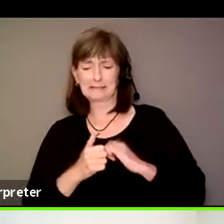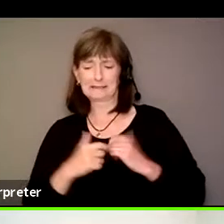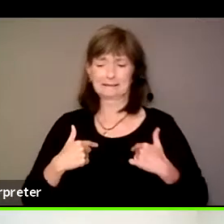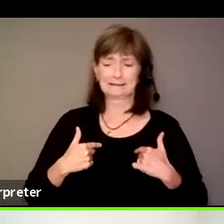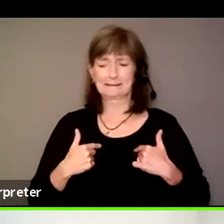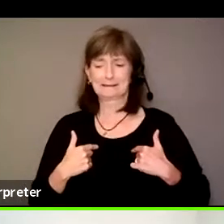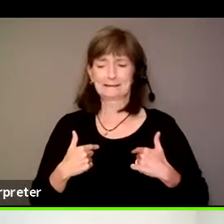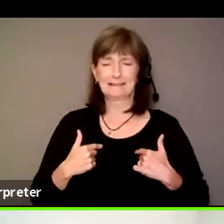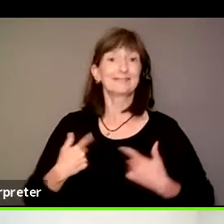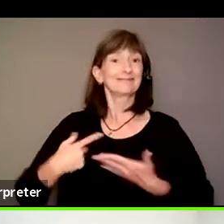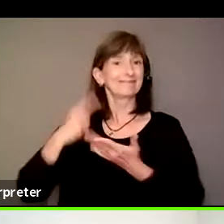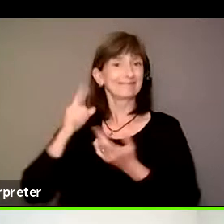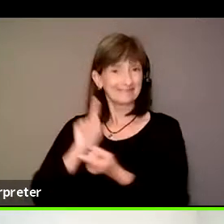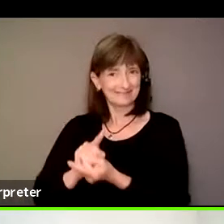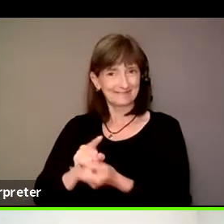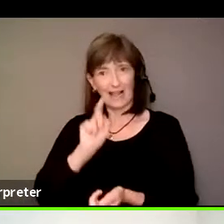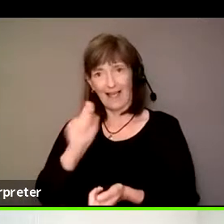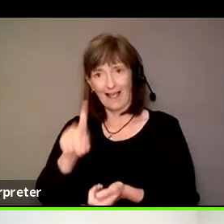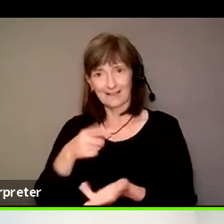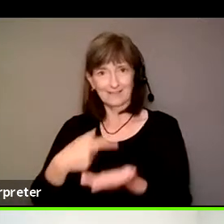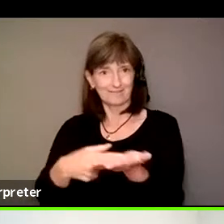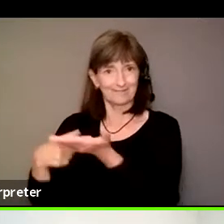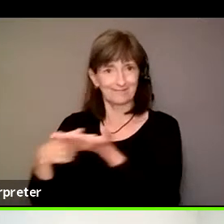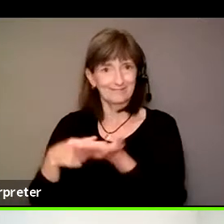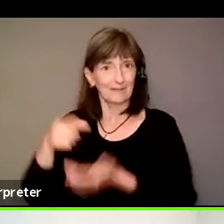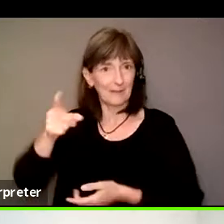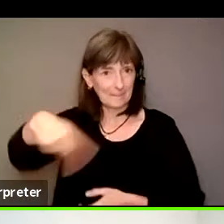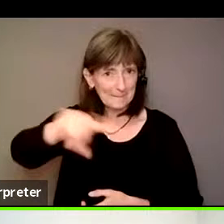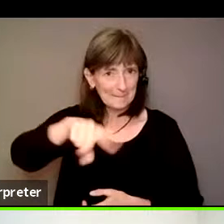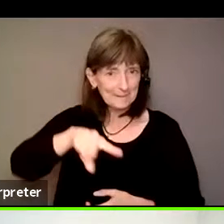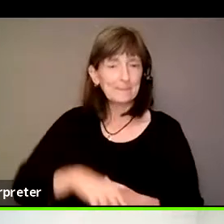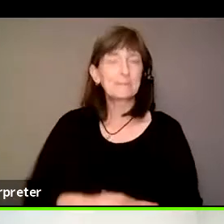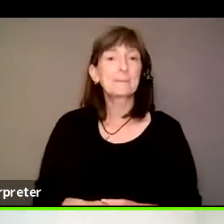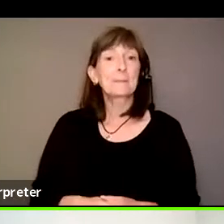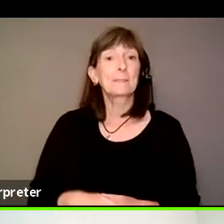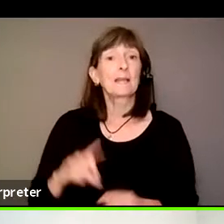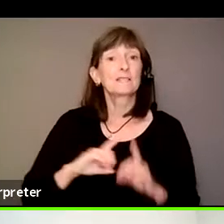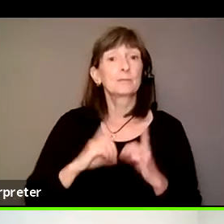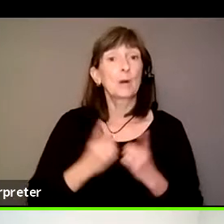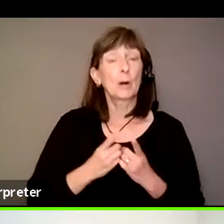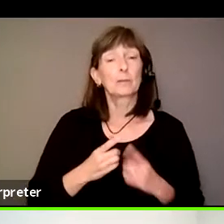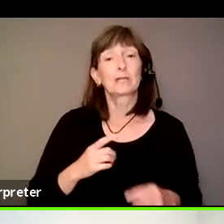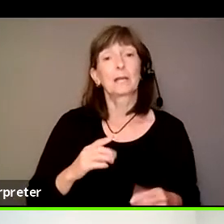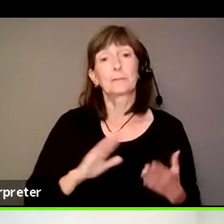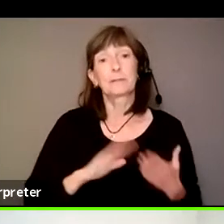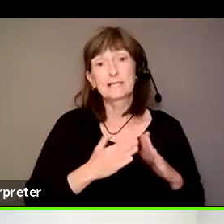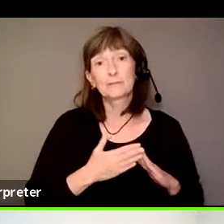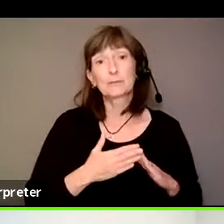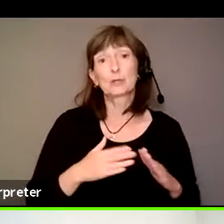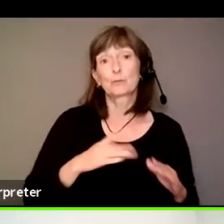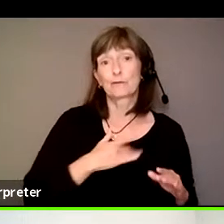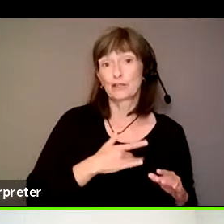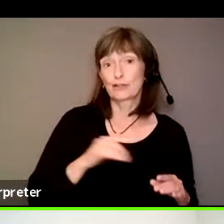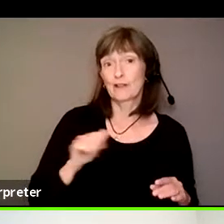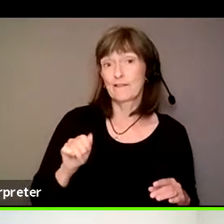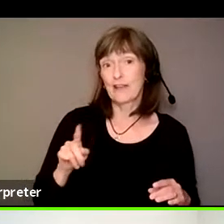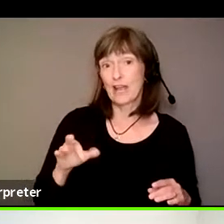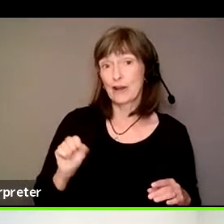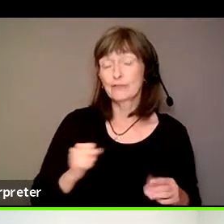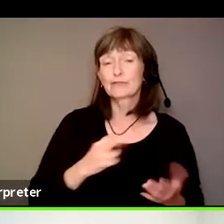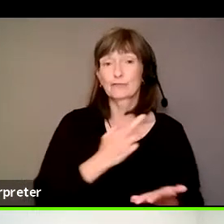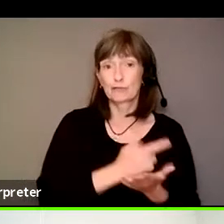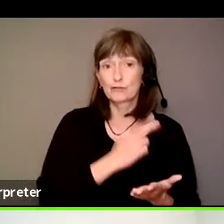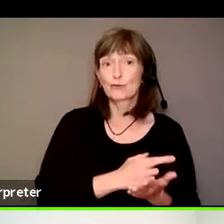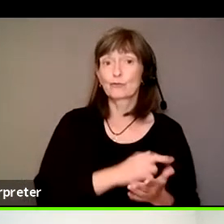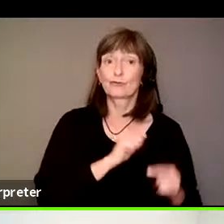of conversation. These people will lead you in the right direction. The Department of Municipal and Provincial Affairs is also there with a lot of resources,